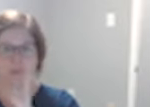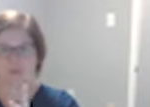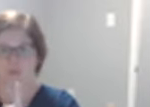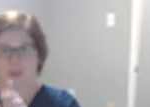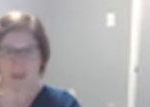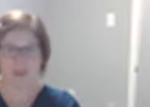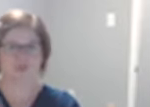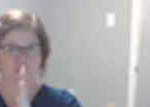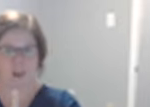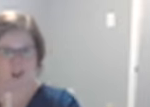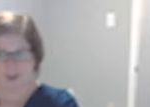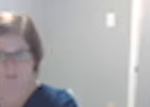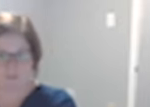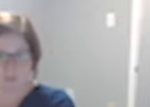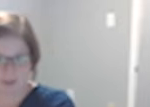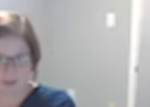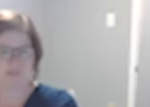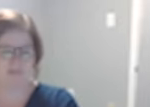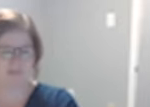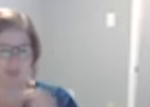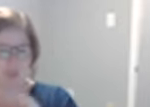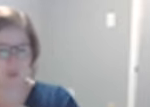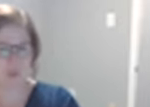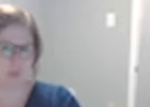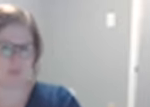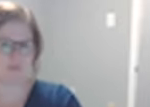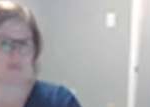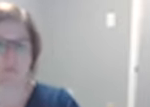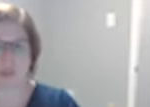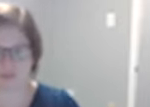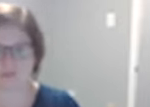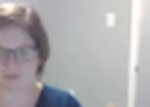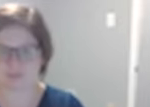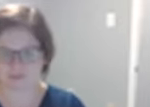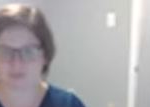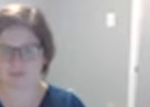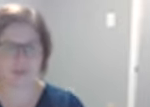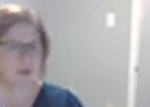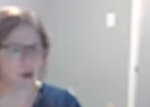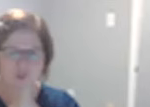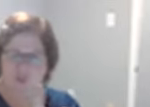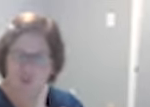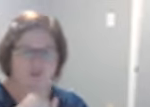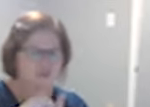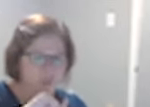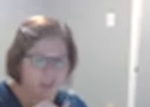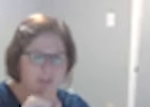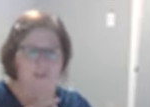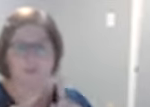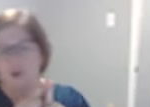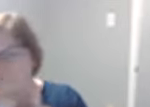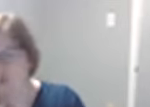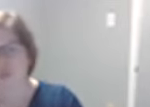are the person who do their best, whatever they should do. Not only for the training, but also their own